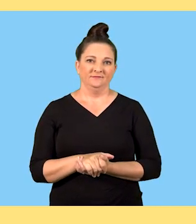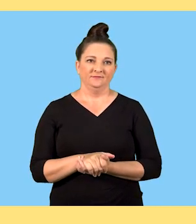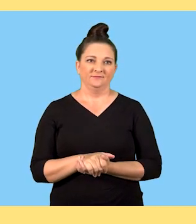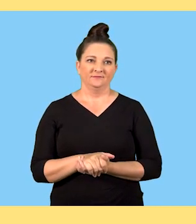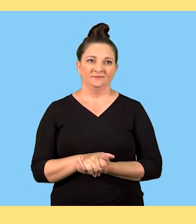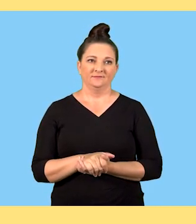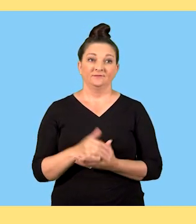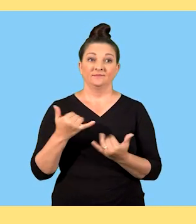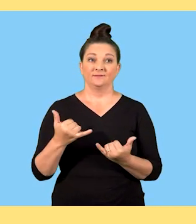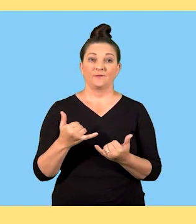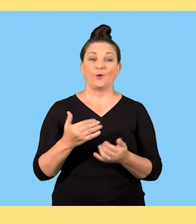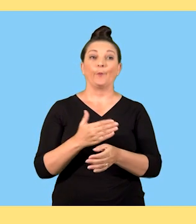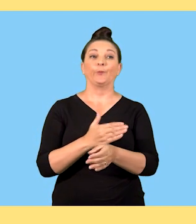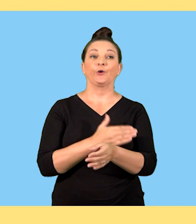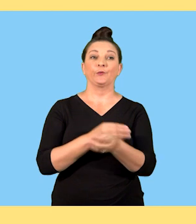1,125.